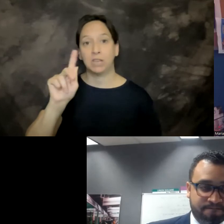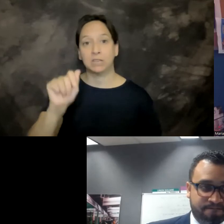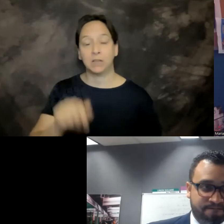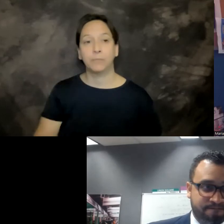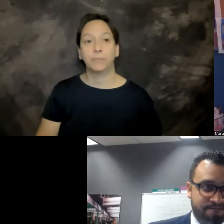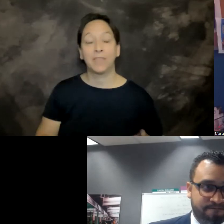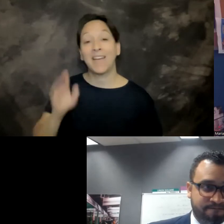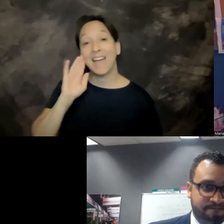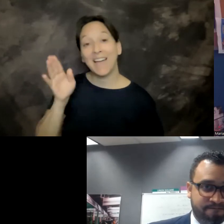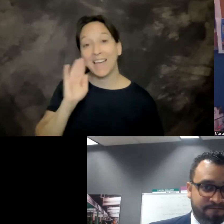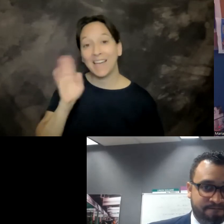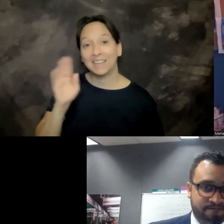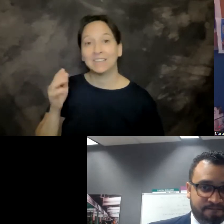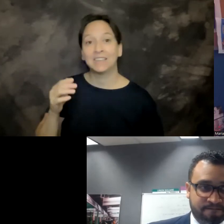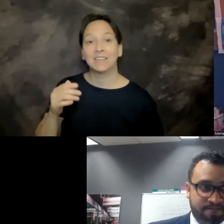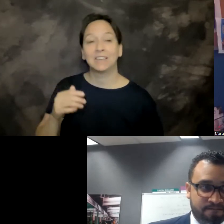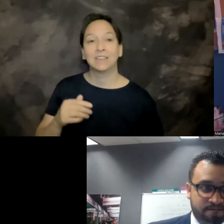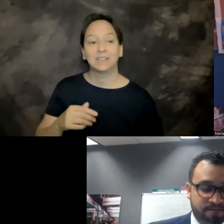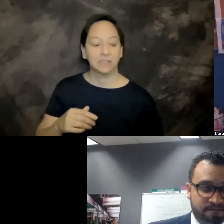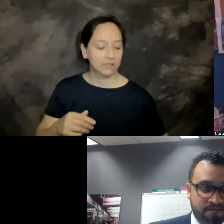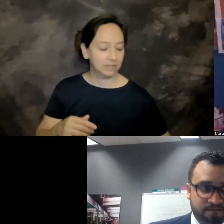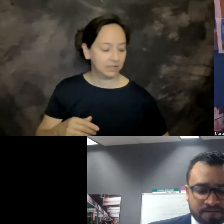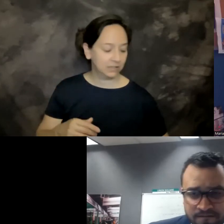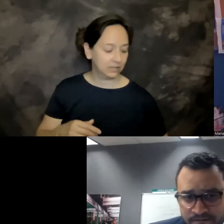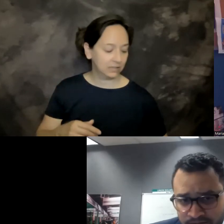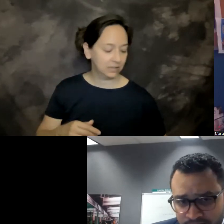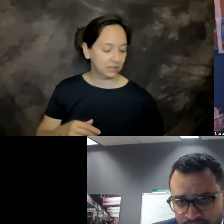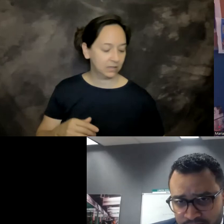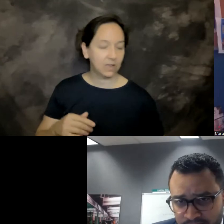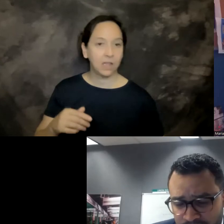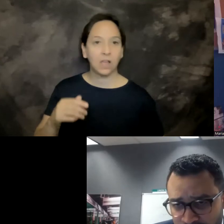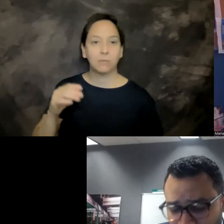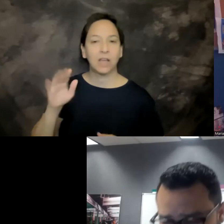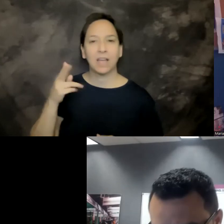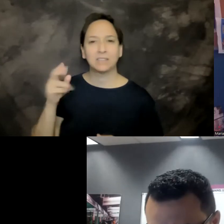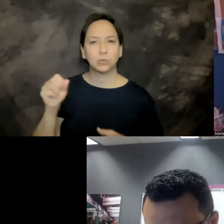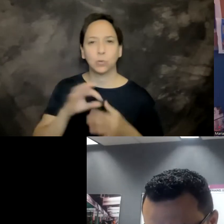Hi, good evening, everyone. I'm a Boston Community Hub School Coordinator,